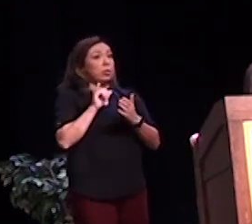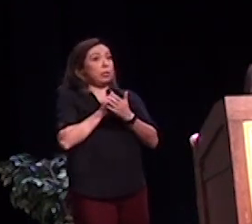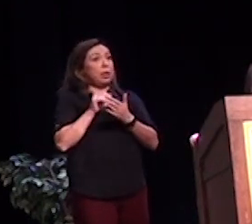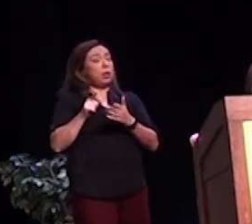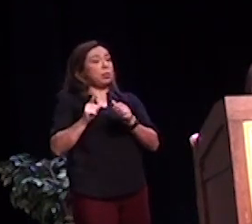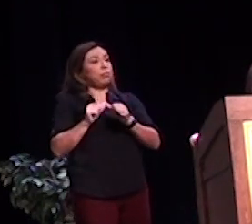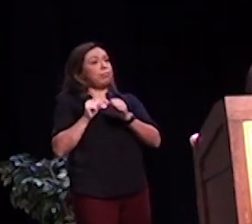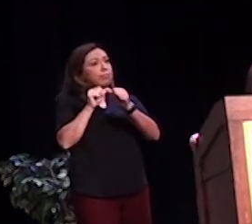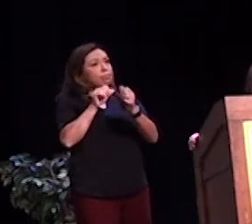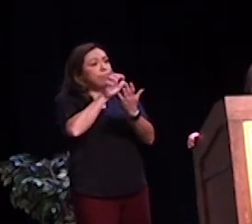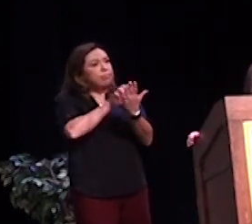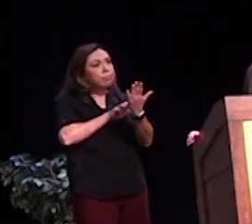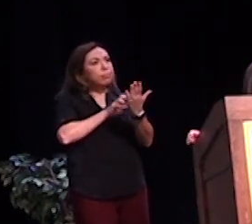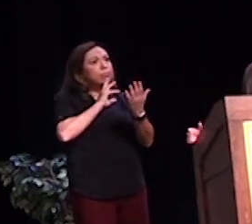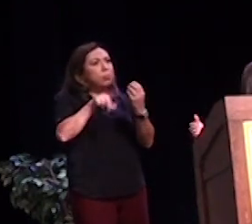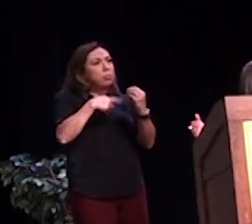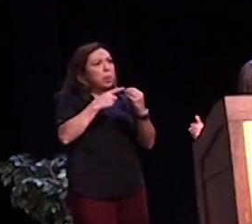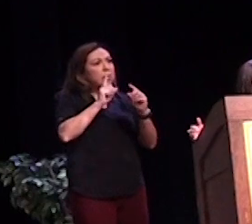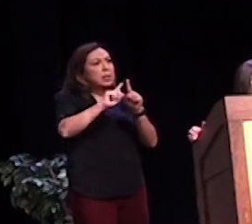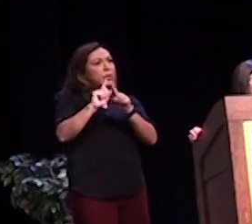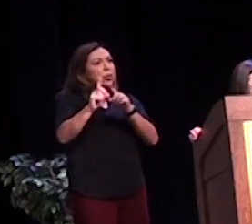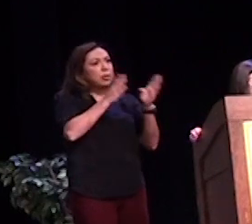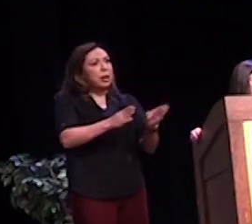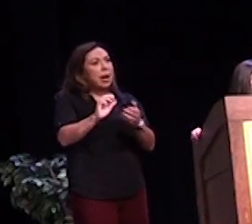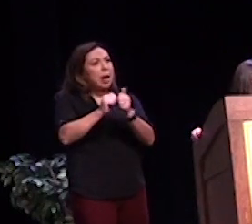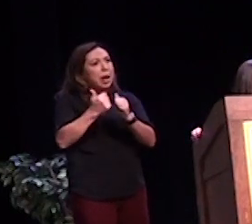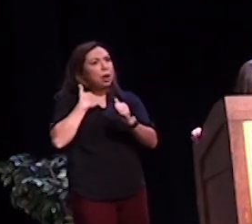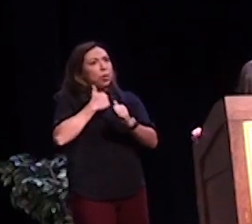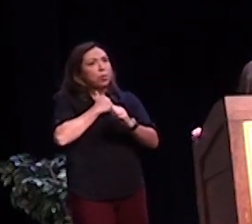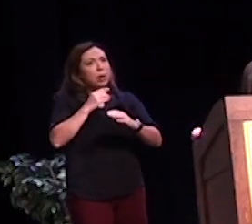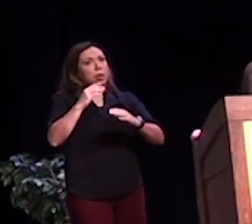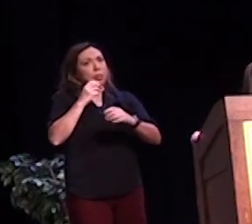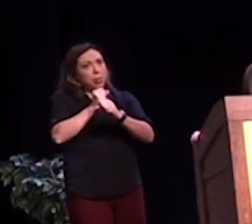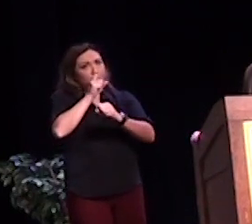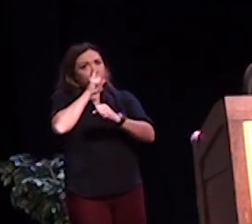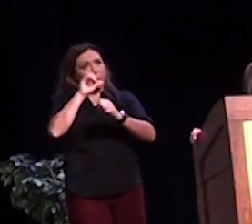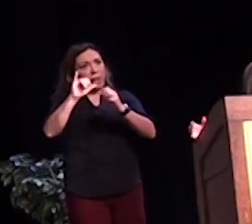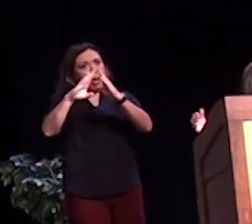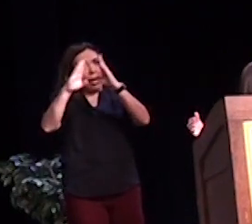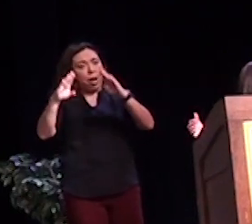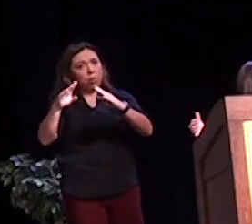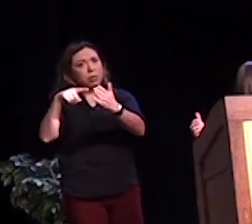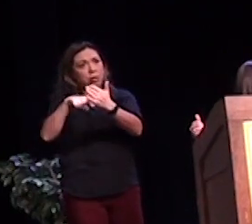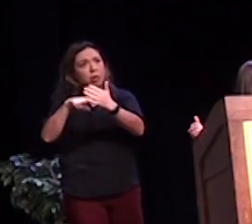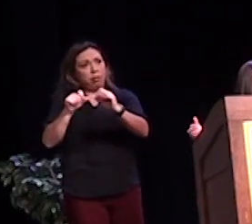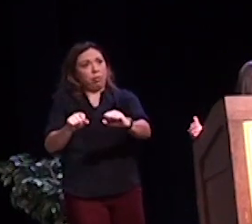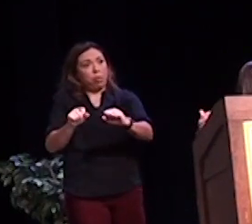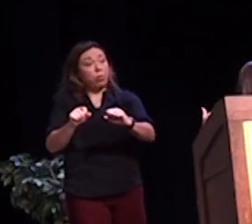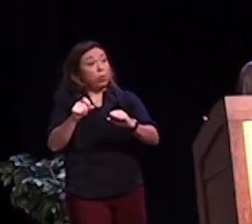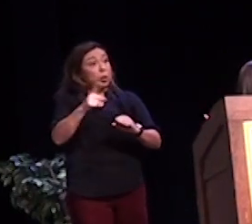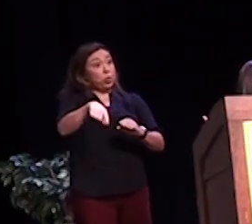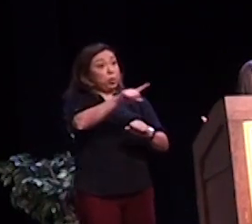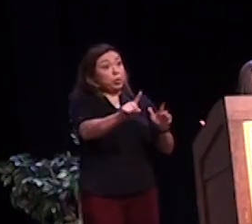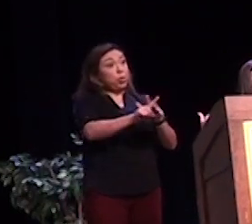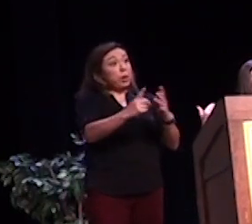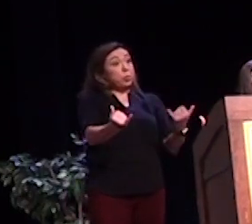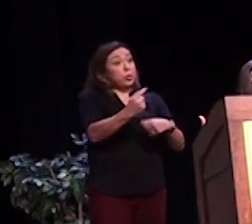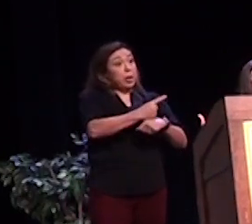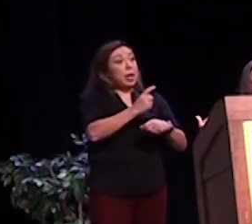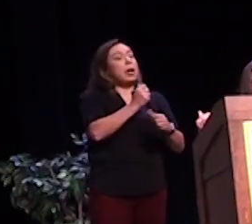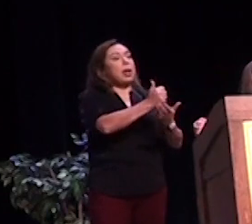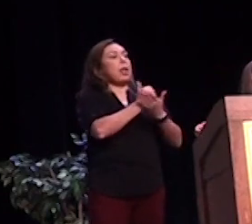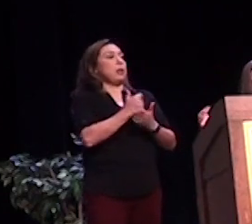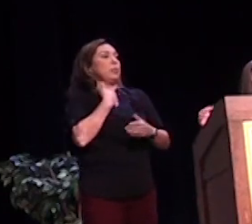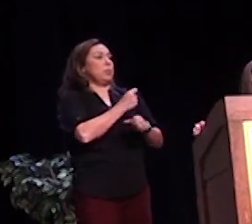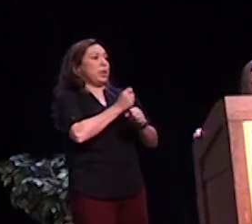document that prioritizes strategies on how we meet that housing affordable need, and by you being here today, helps make sure that we are